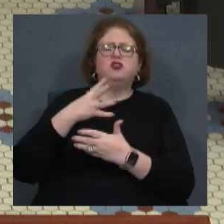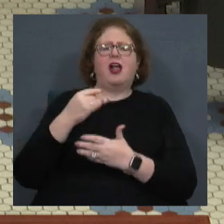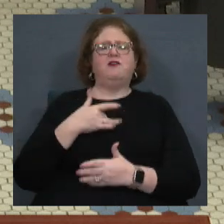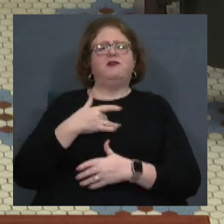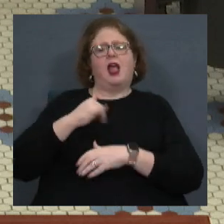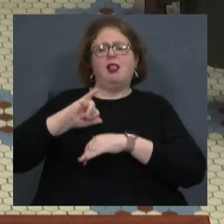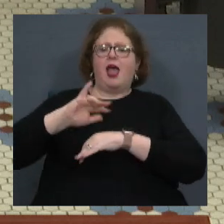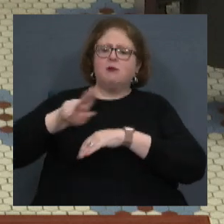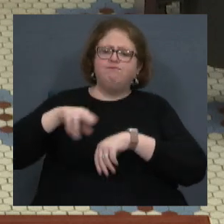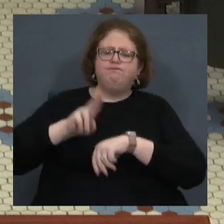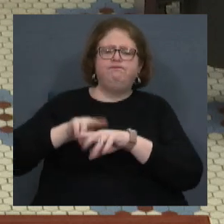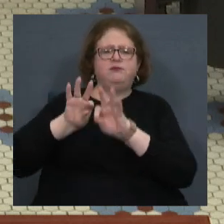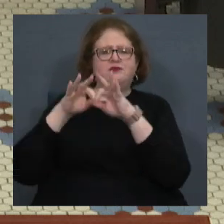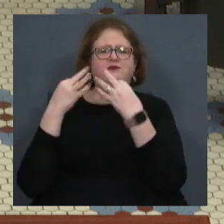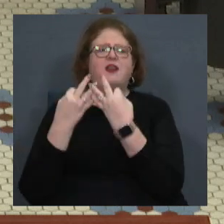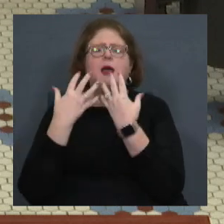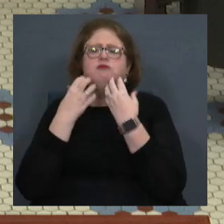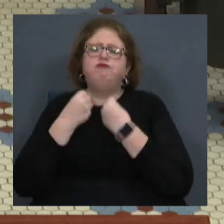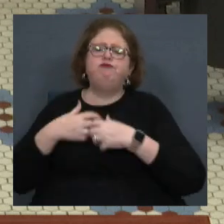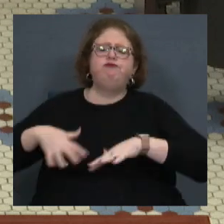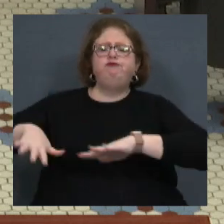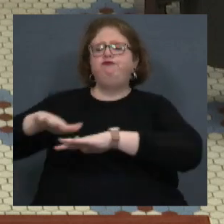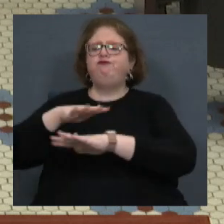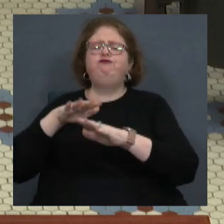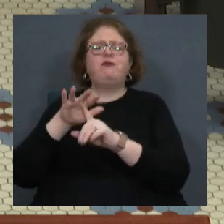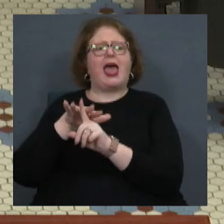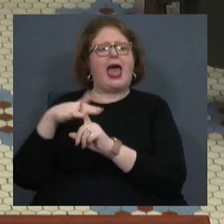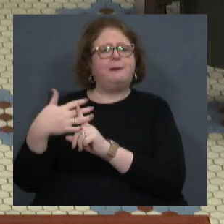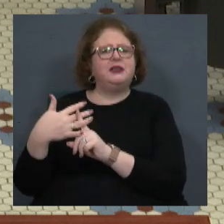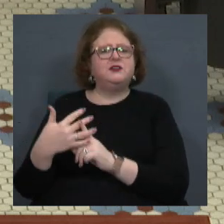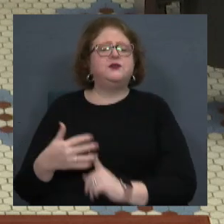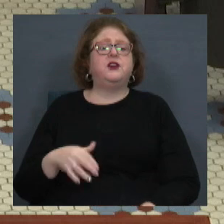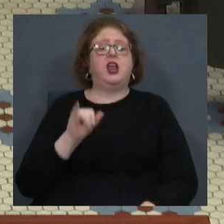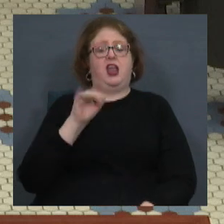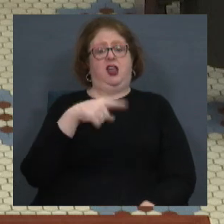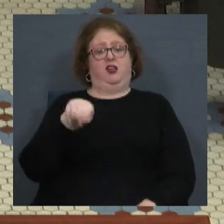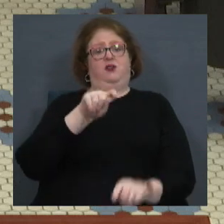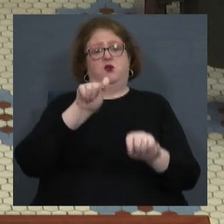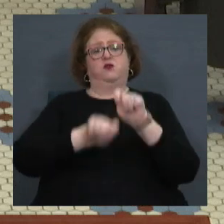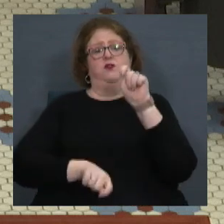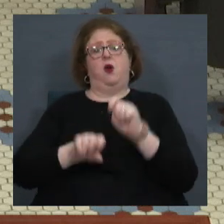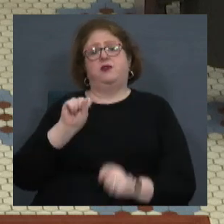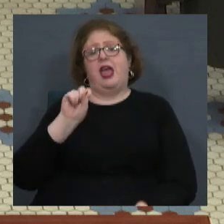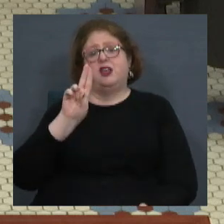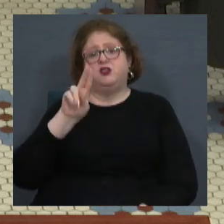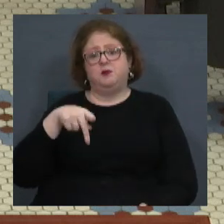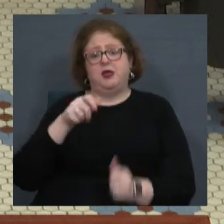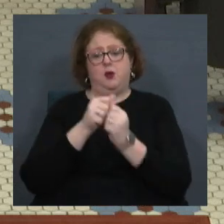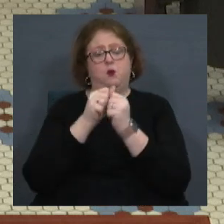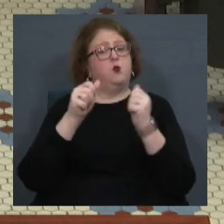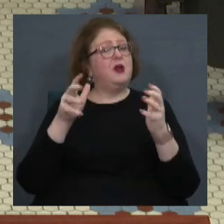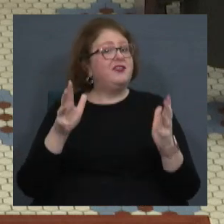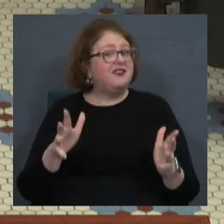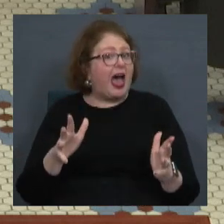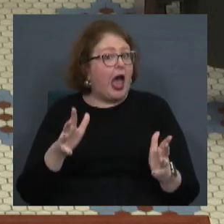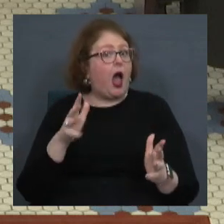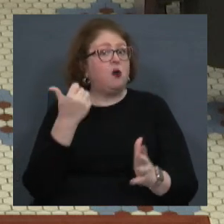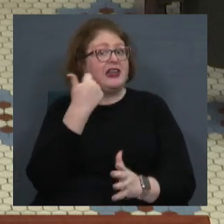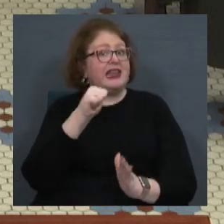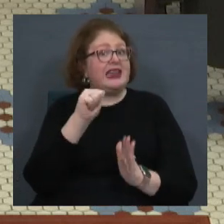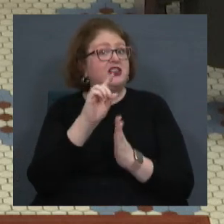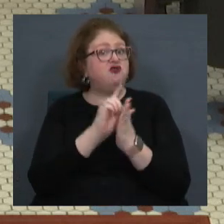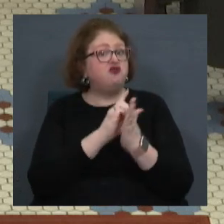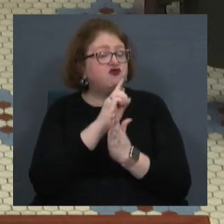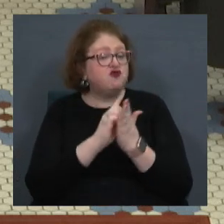Under the applicable federal case law, in order to revoke the SUP without committing unlawful discrimination, The city